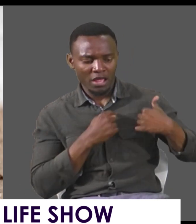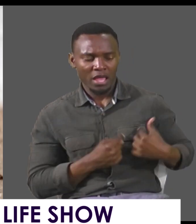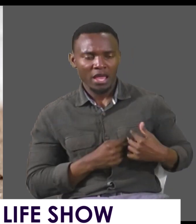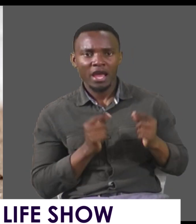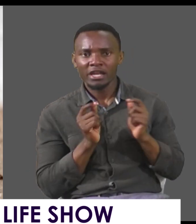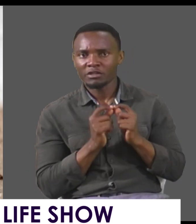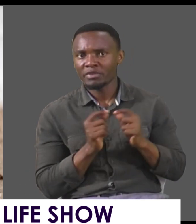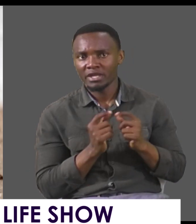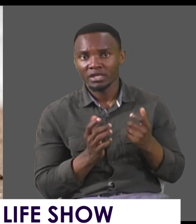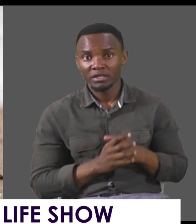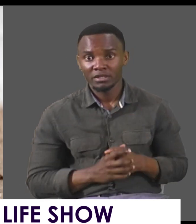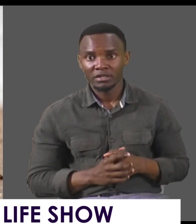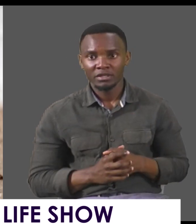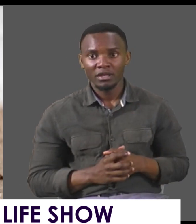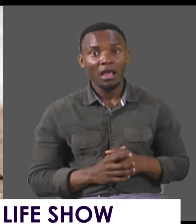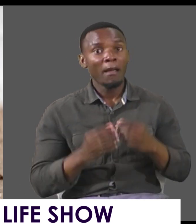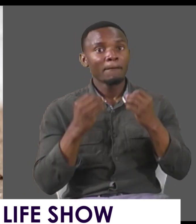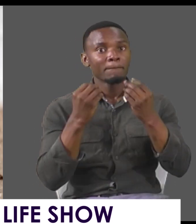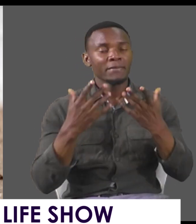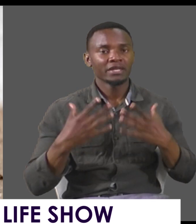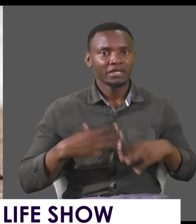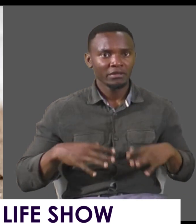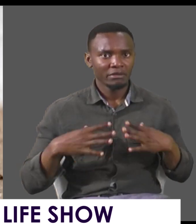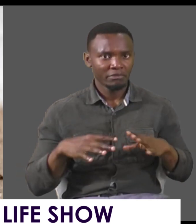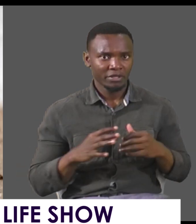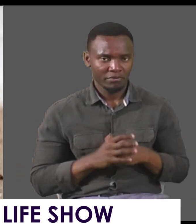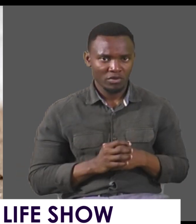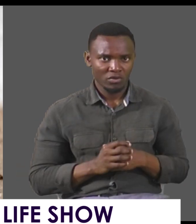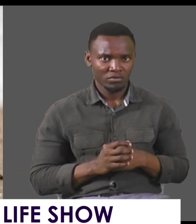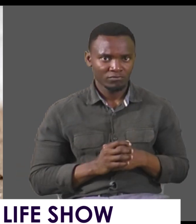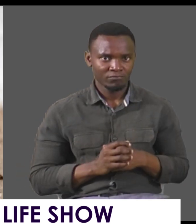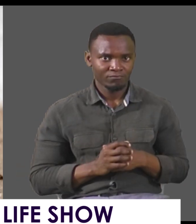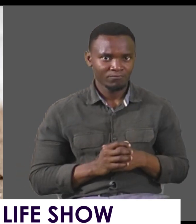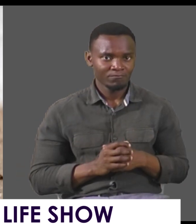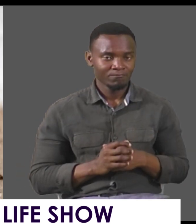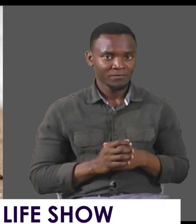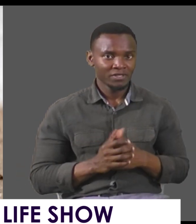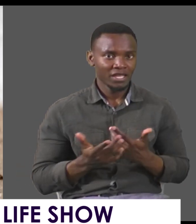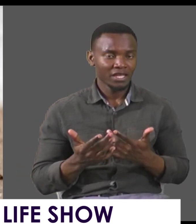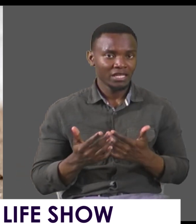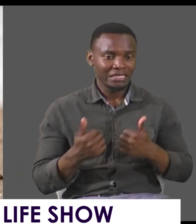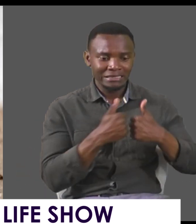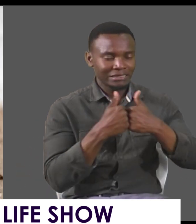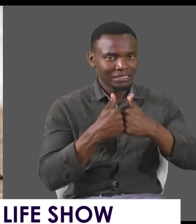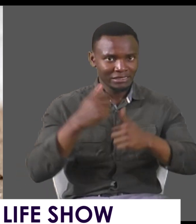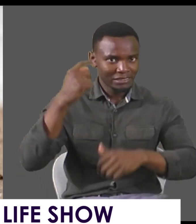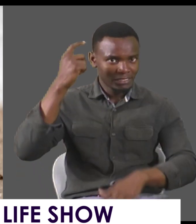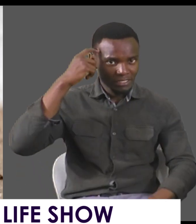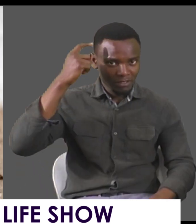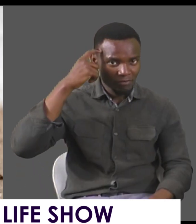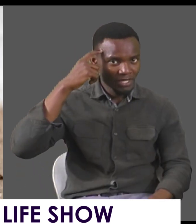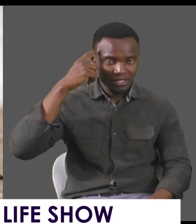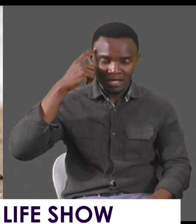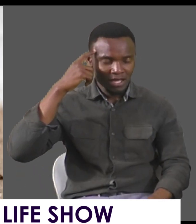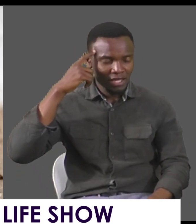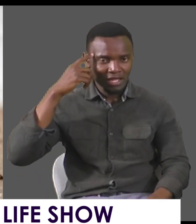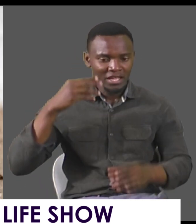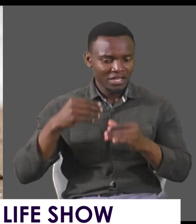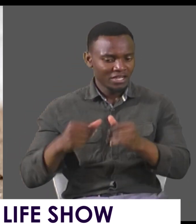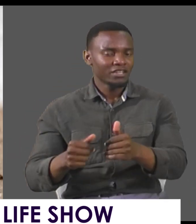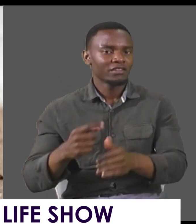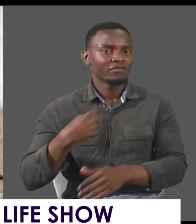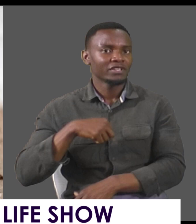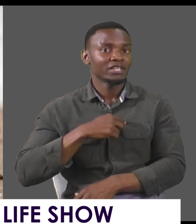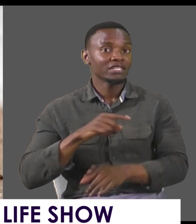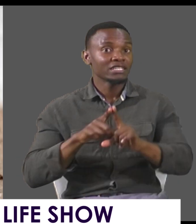us, the battles of the mind is what finishes us. Even when you are attacked with a chronic